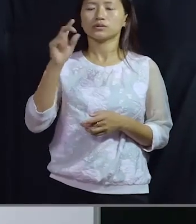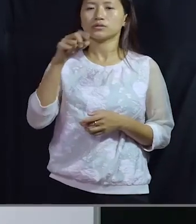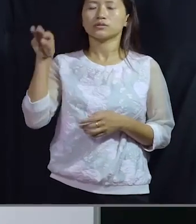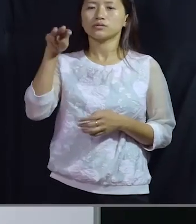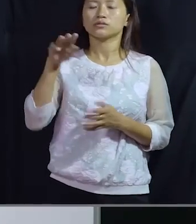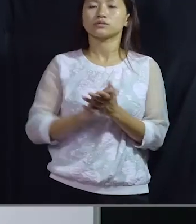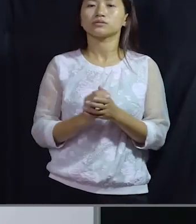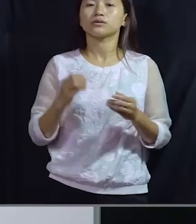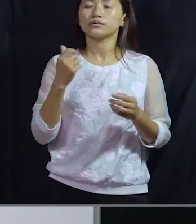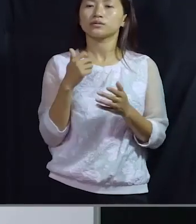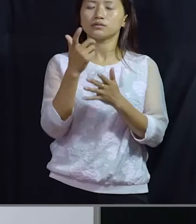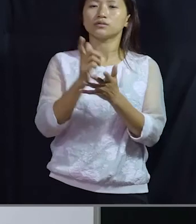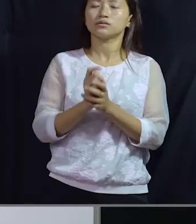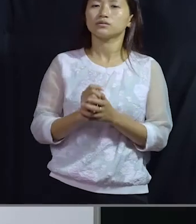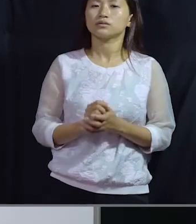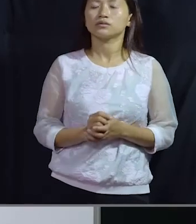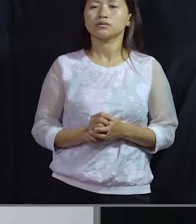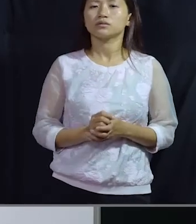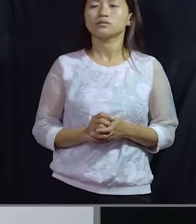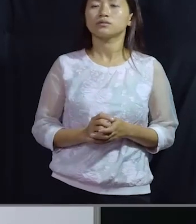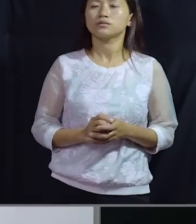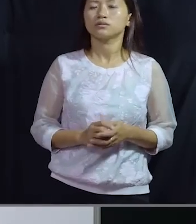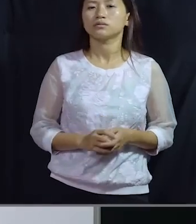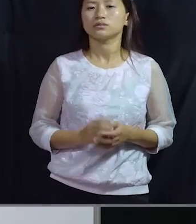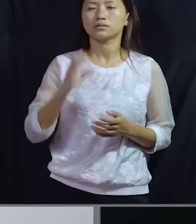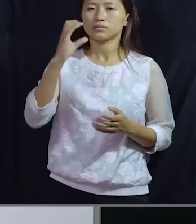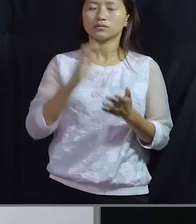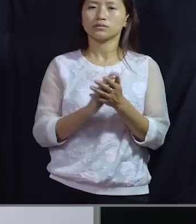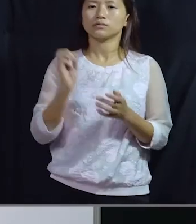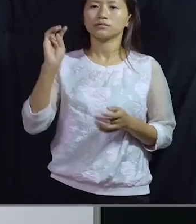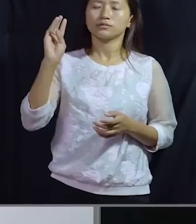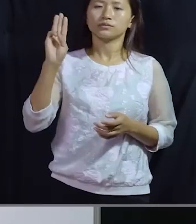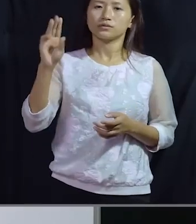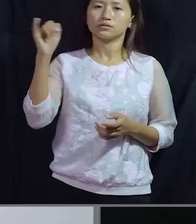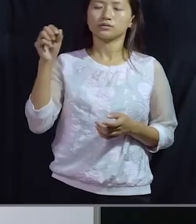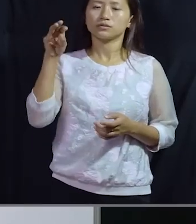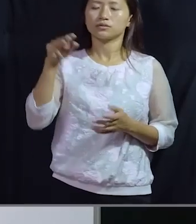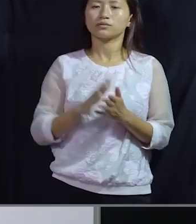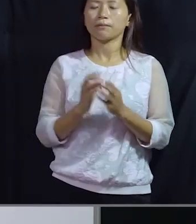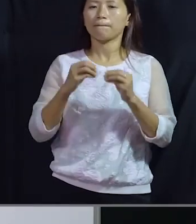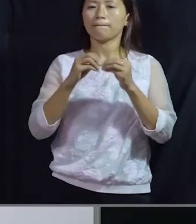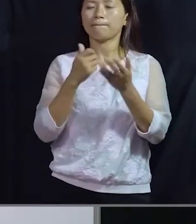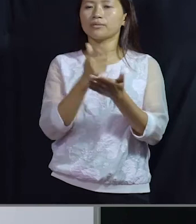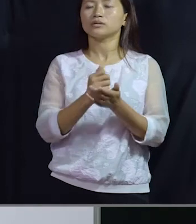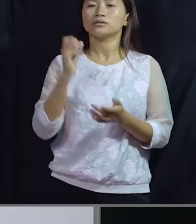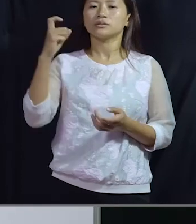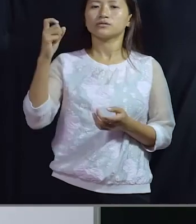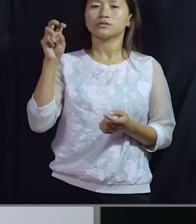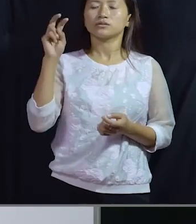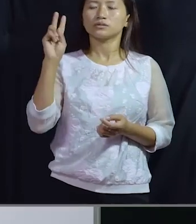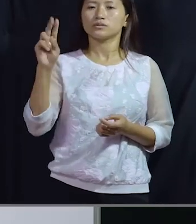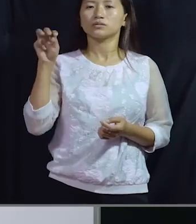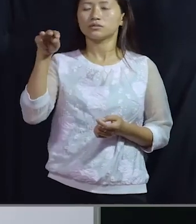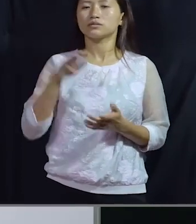48,000, then cash. Here creditors 36,000, bank overdraft is 72,000,